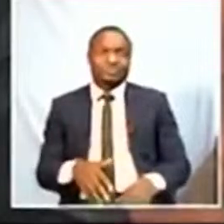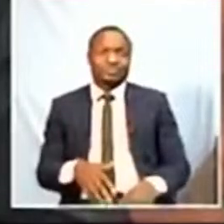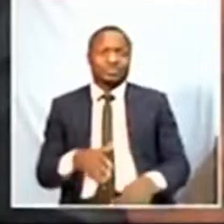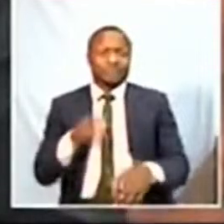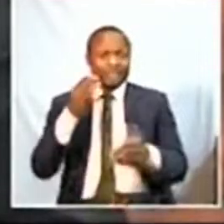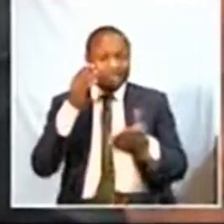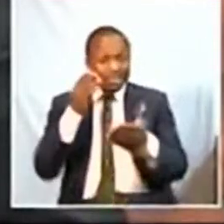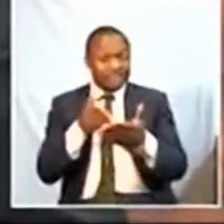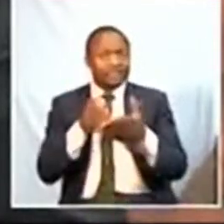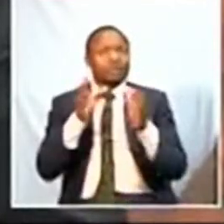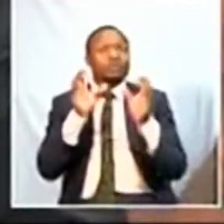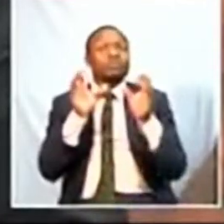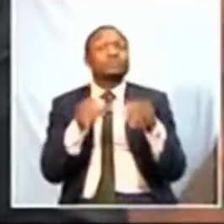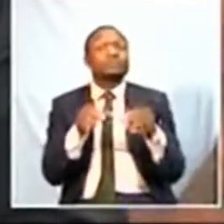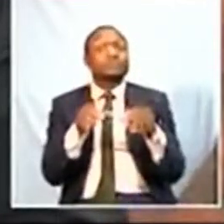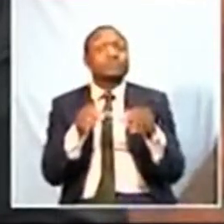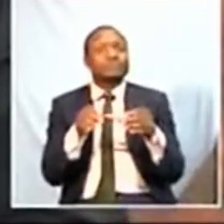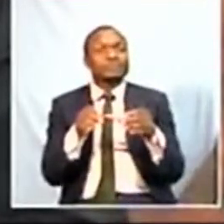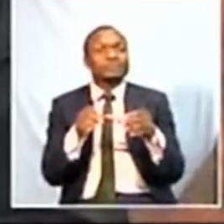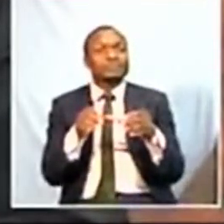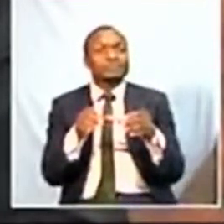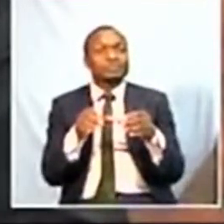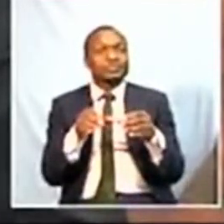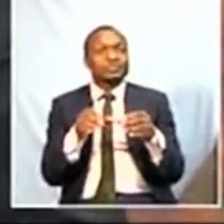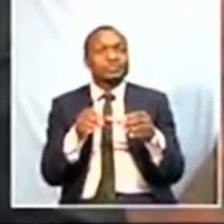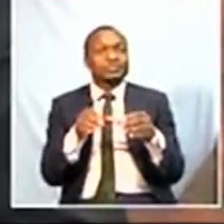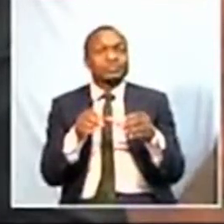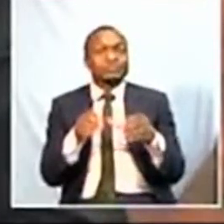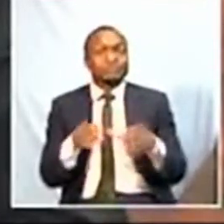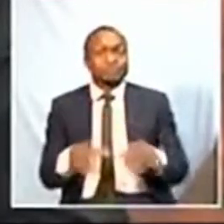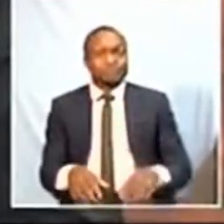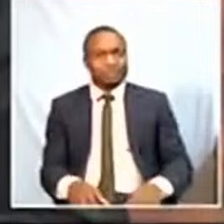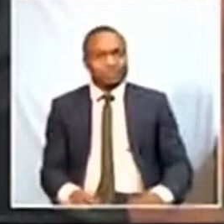this committee is merely